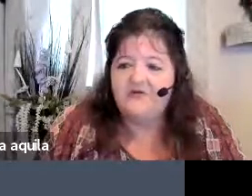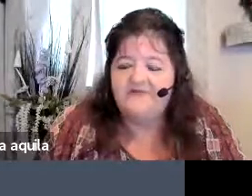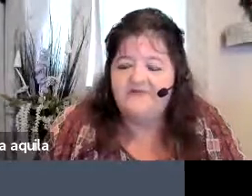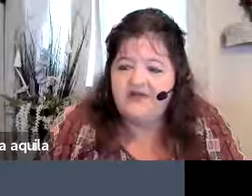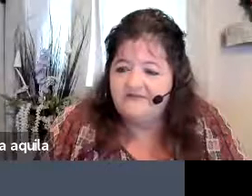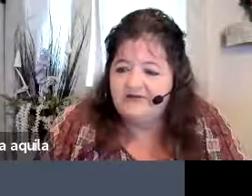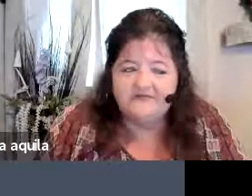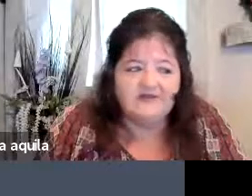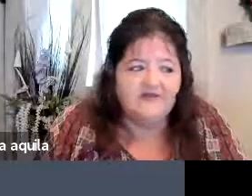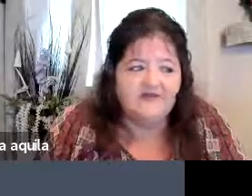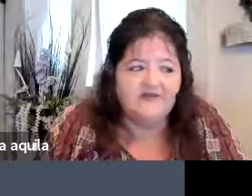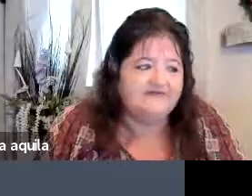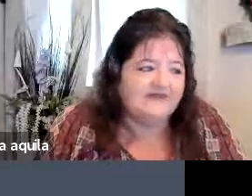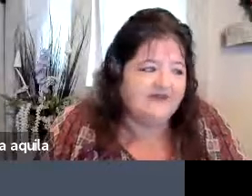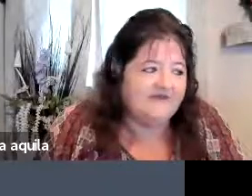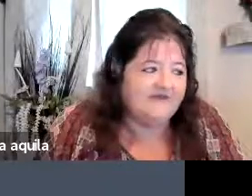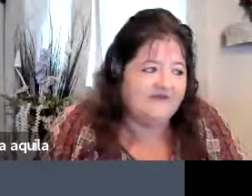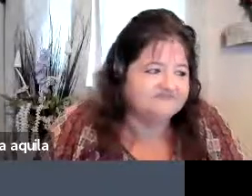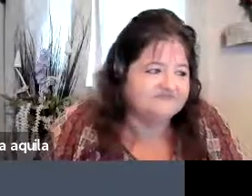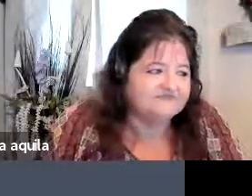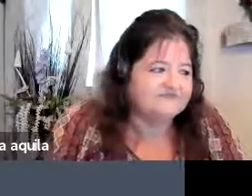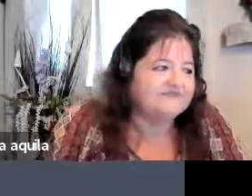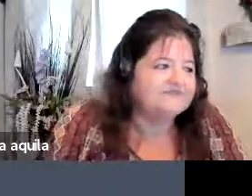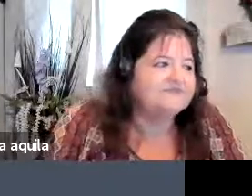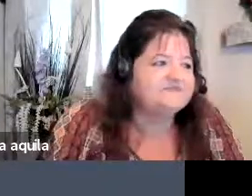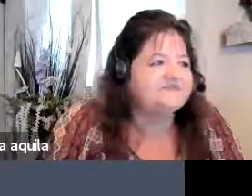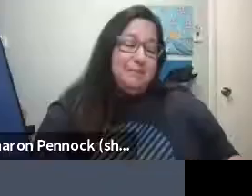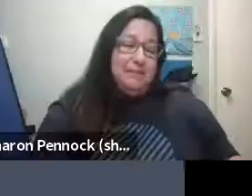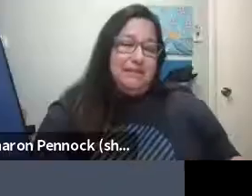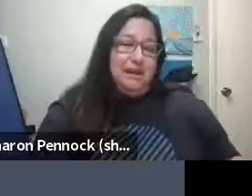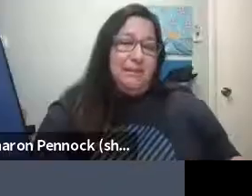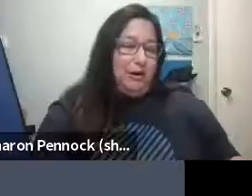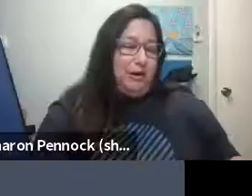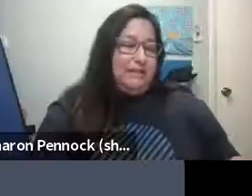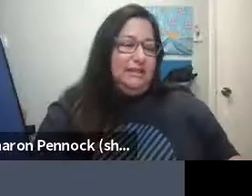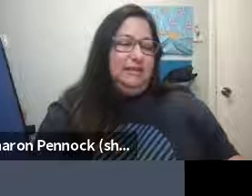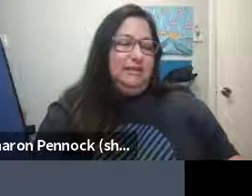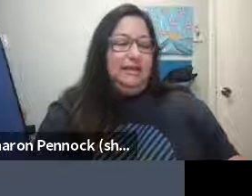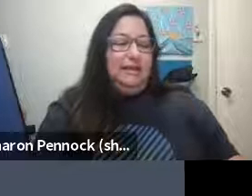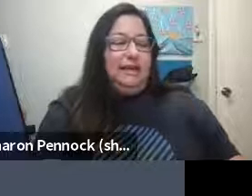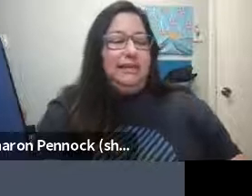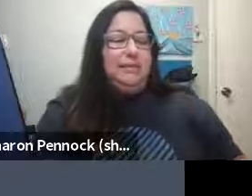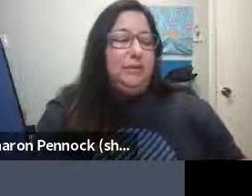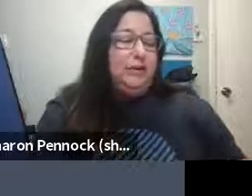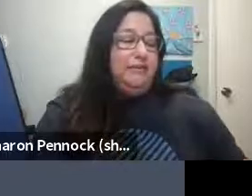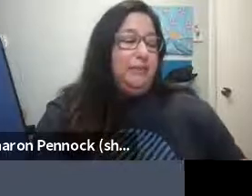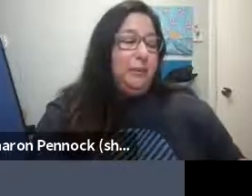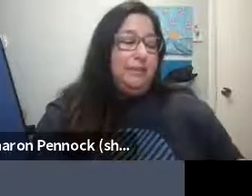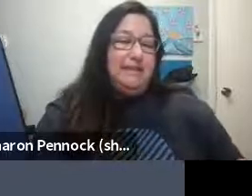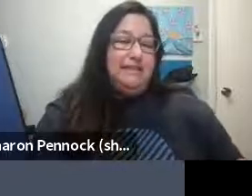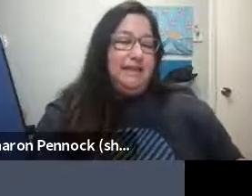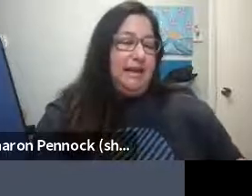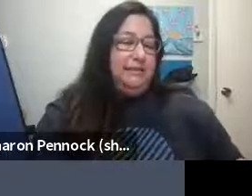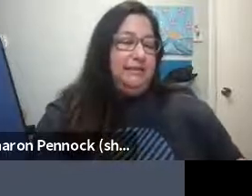in honor of the anniversary of the ADA. This bill is nonpartisan and supported from